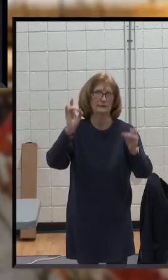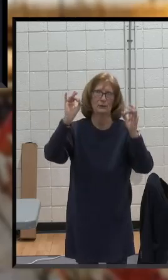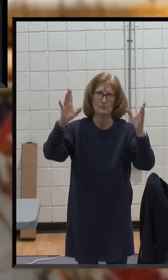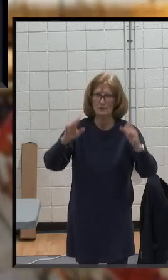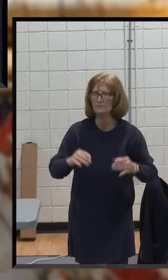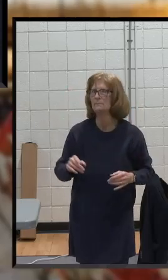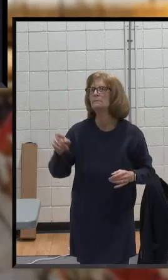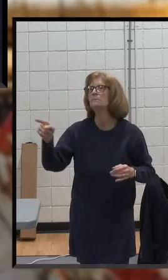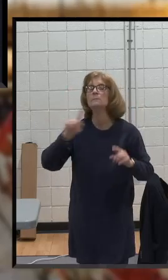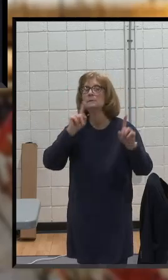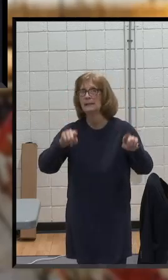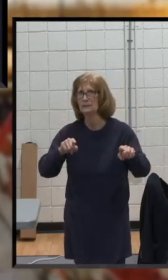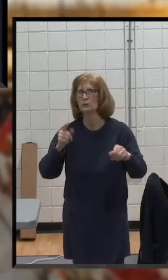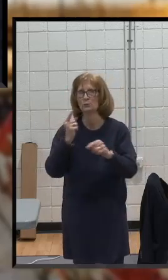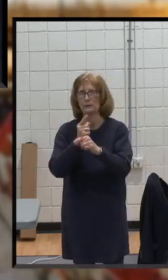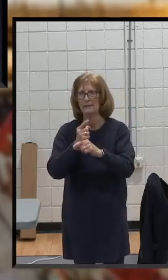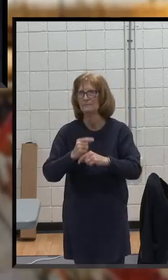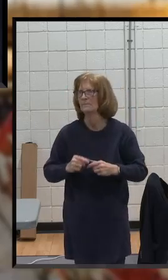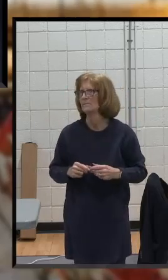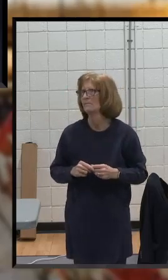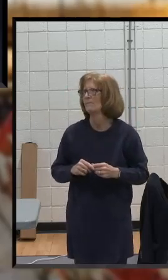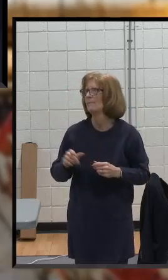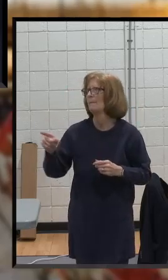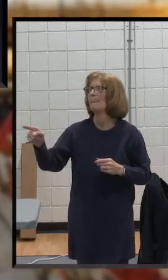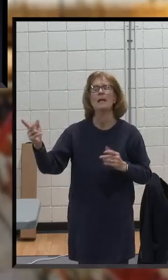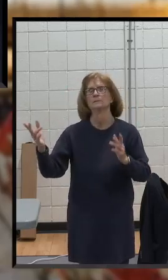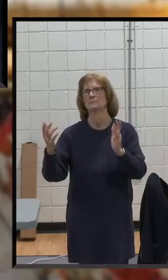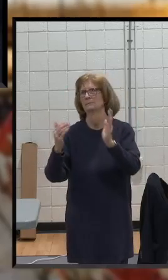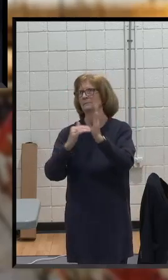Correct. So at the moment, we have.